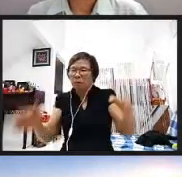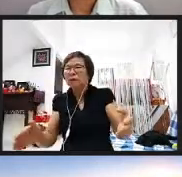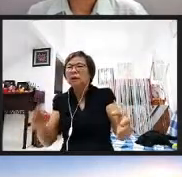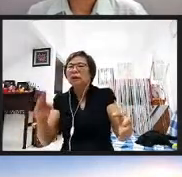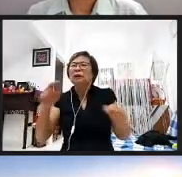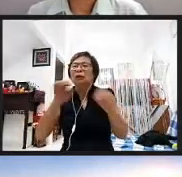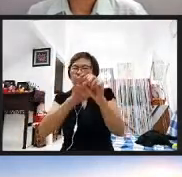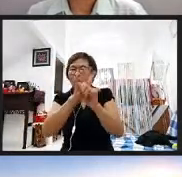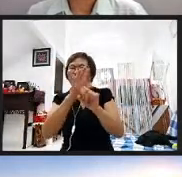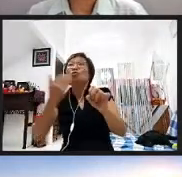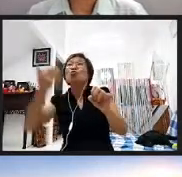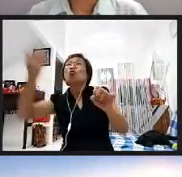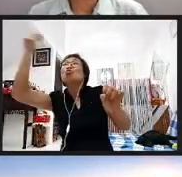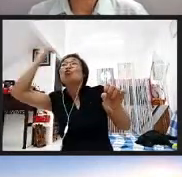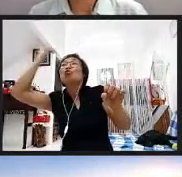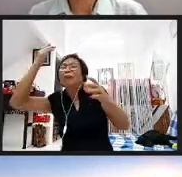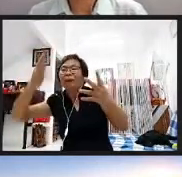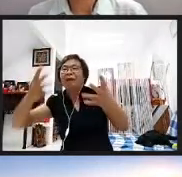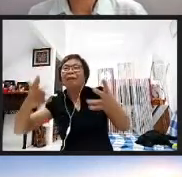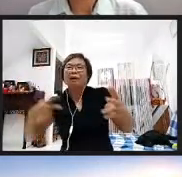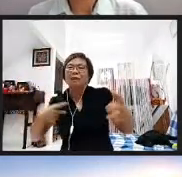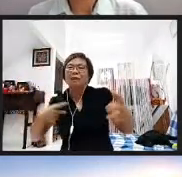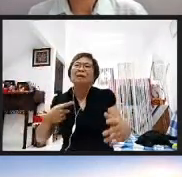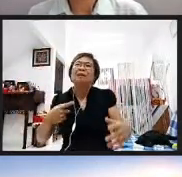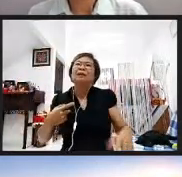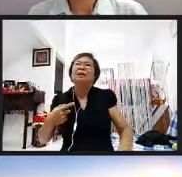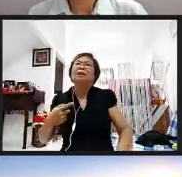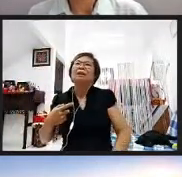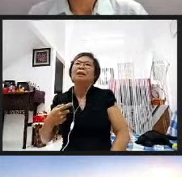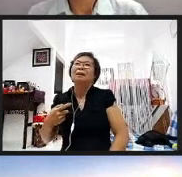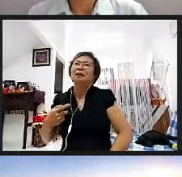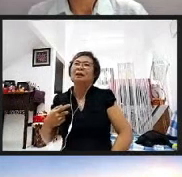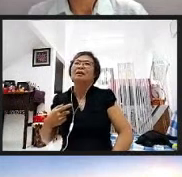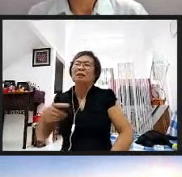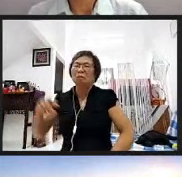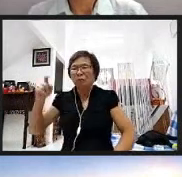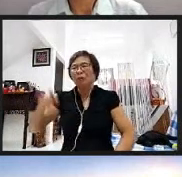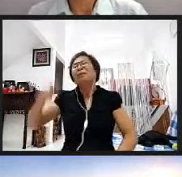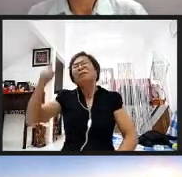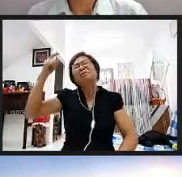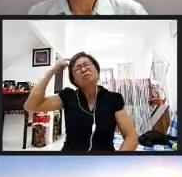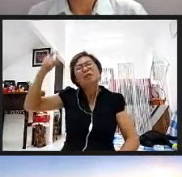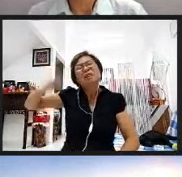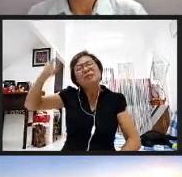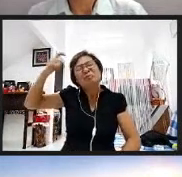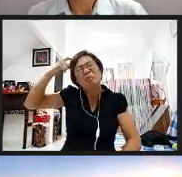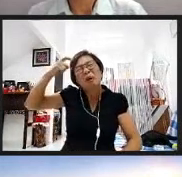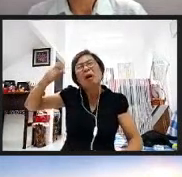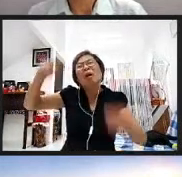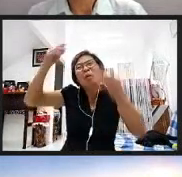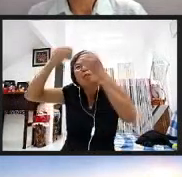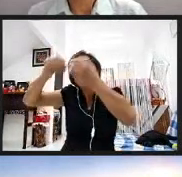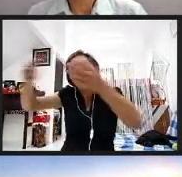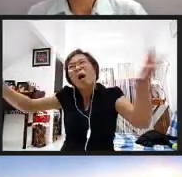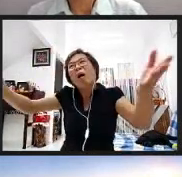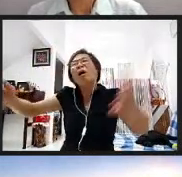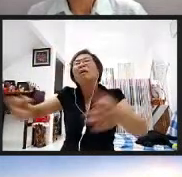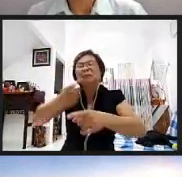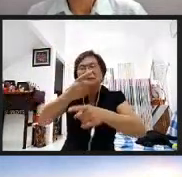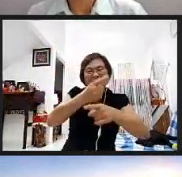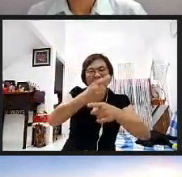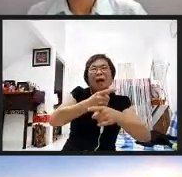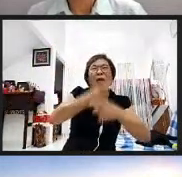think sometimes we also need wisdom in sharing the information, even if the information is correct and